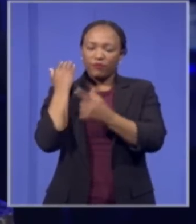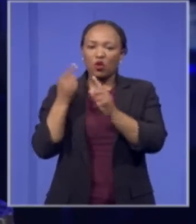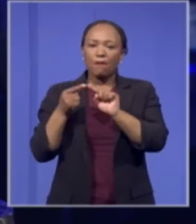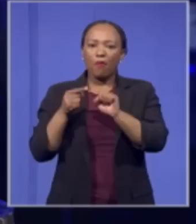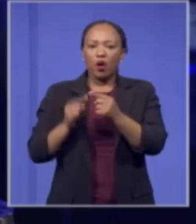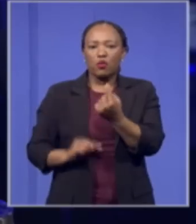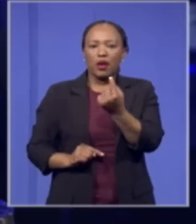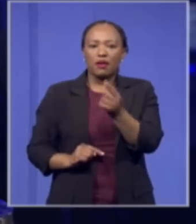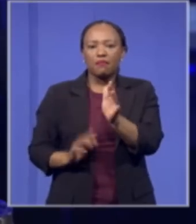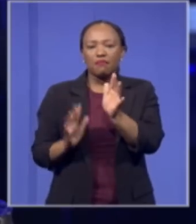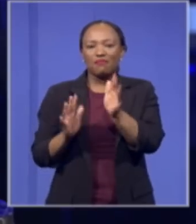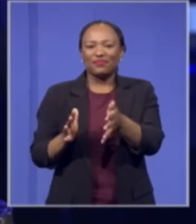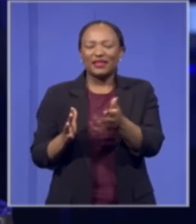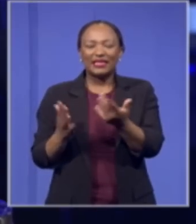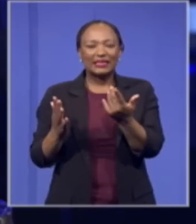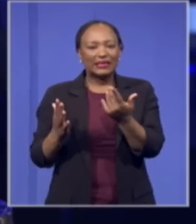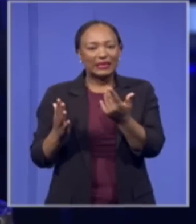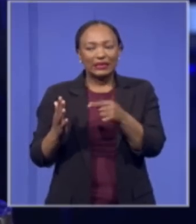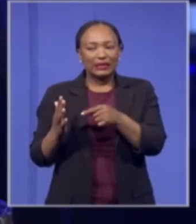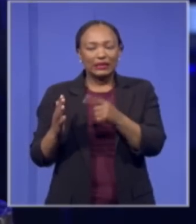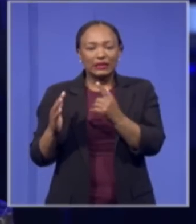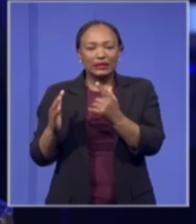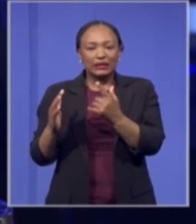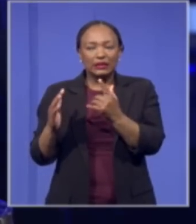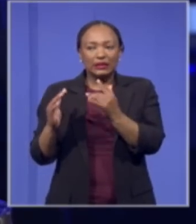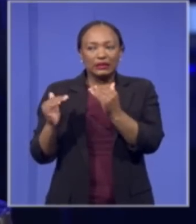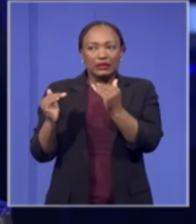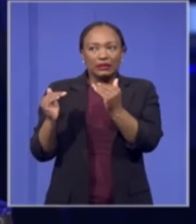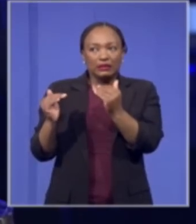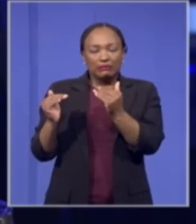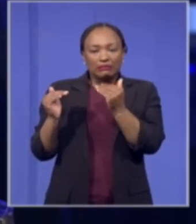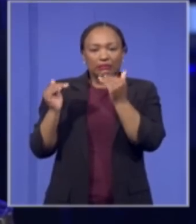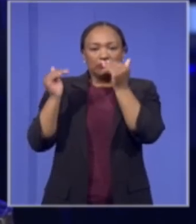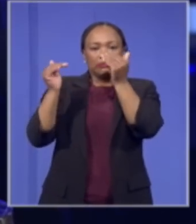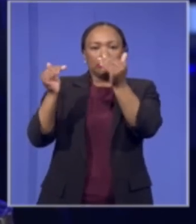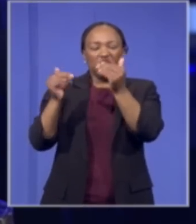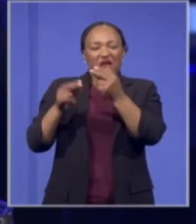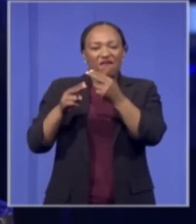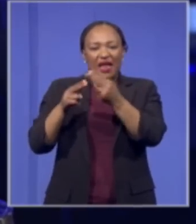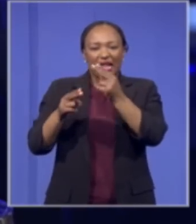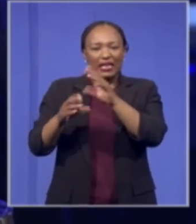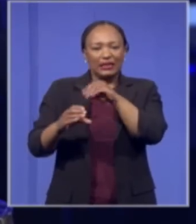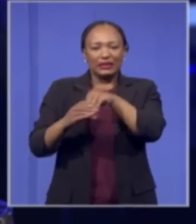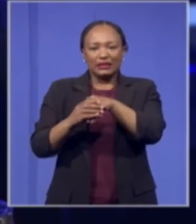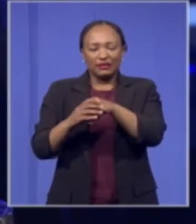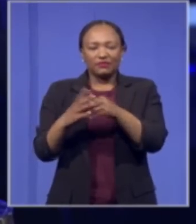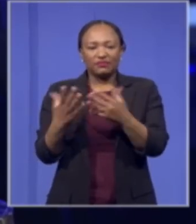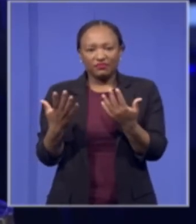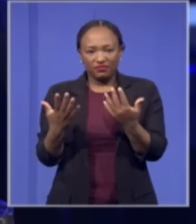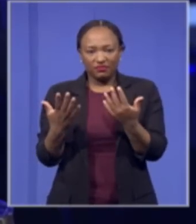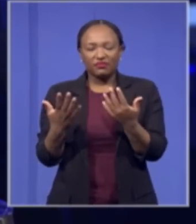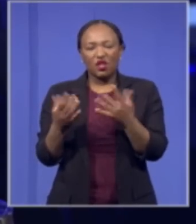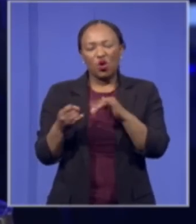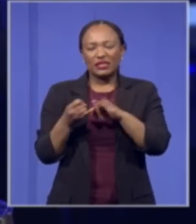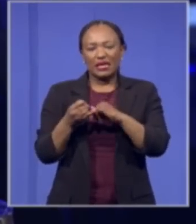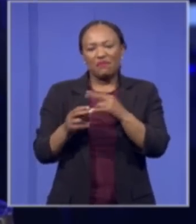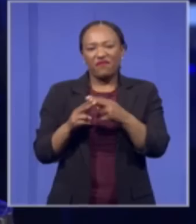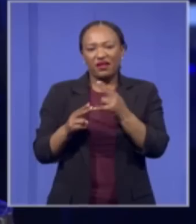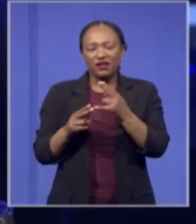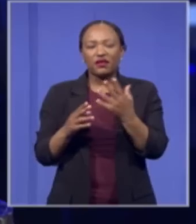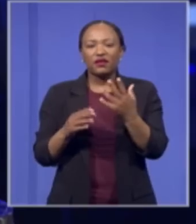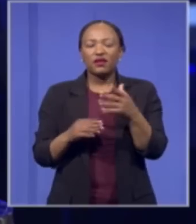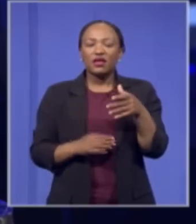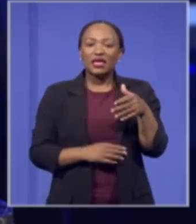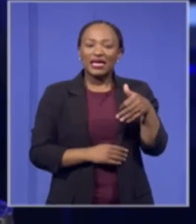ho bonahala e se monyetleng wa ho fetela ho dipapading tsa makgaolakgang kapa seka makgaolakgang.